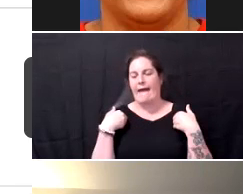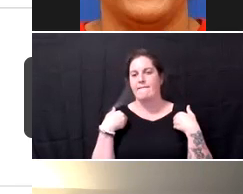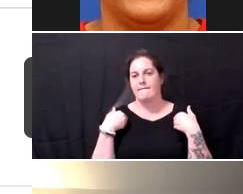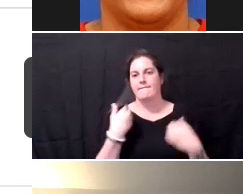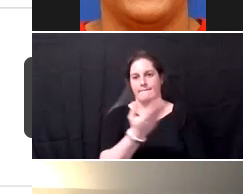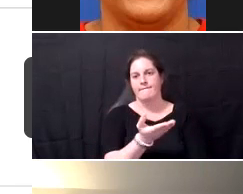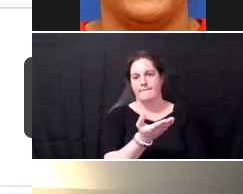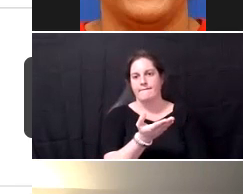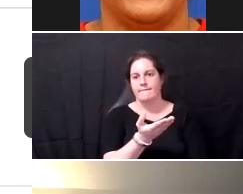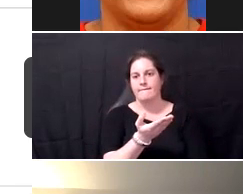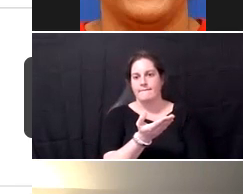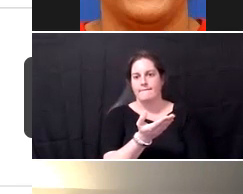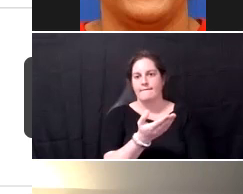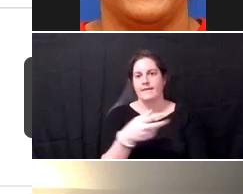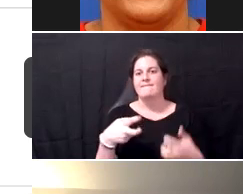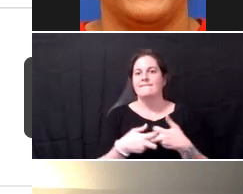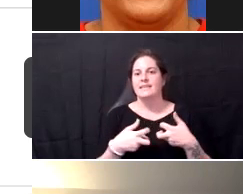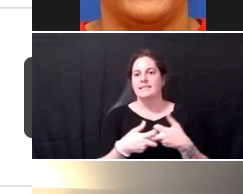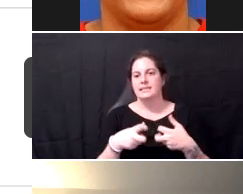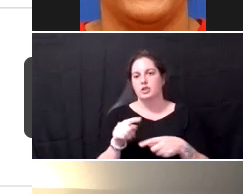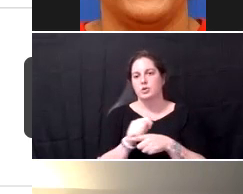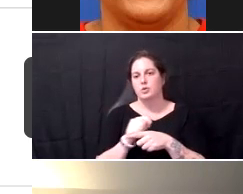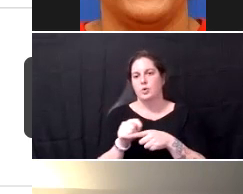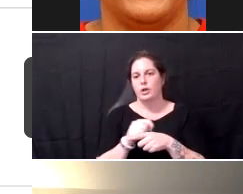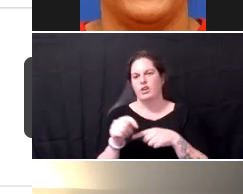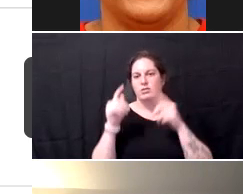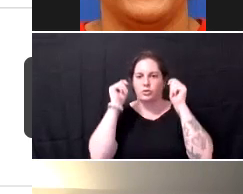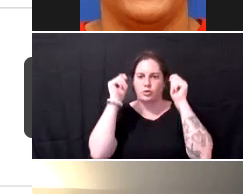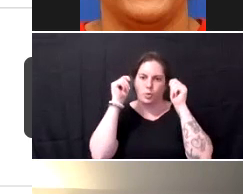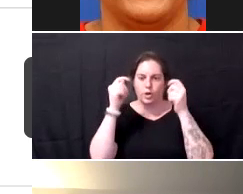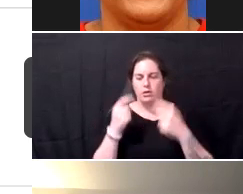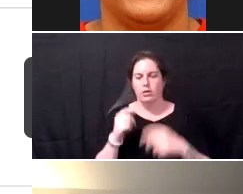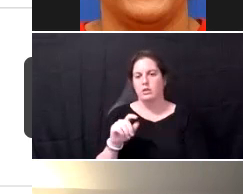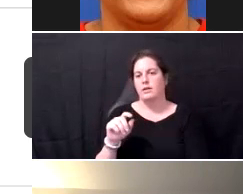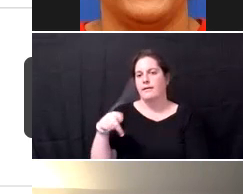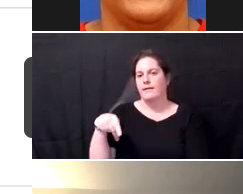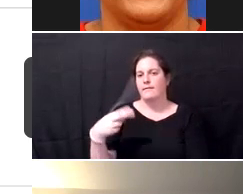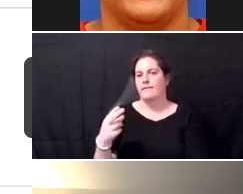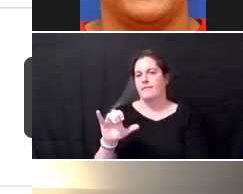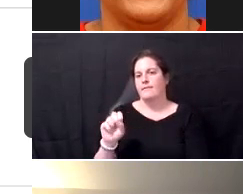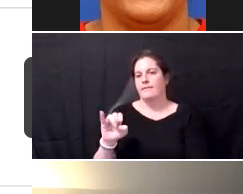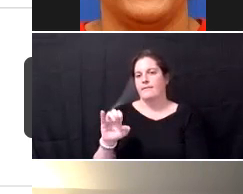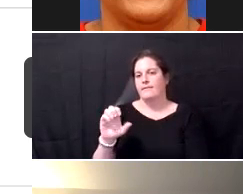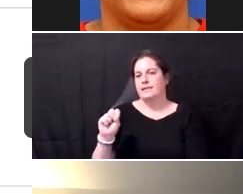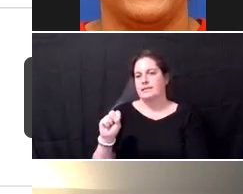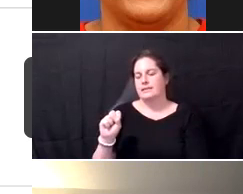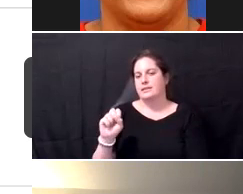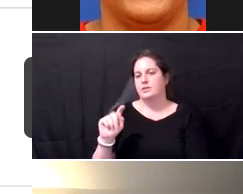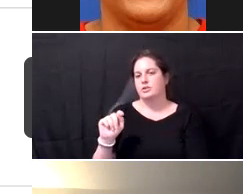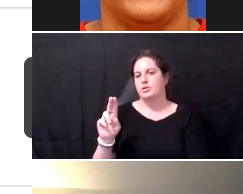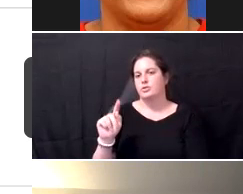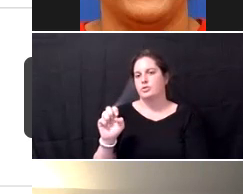website, the Phsc tutorial. Okay. The Phsc Classroom tutorial site. All right. And so